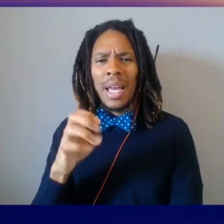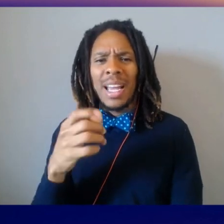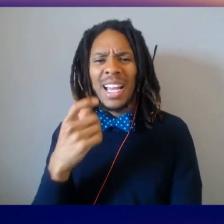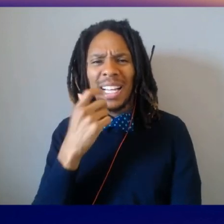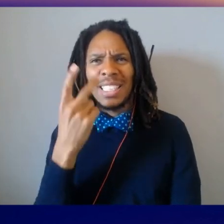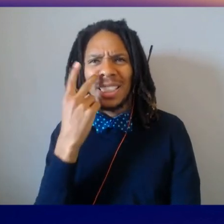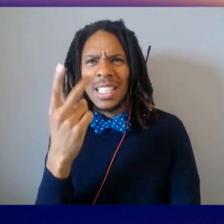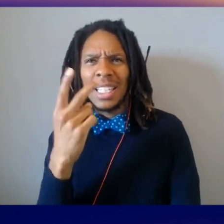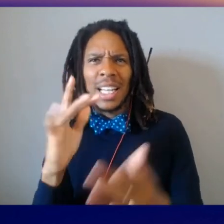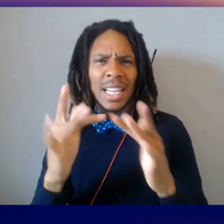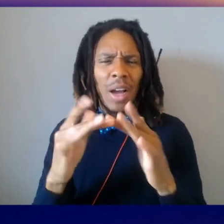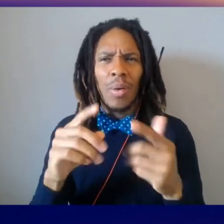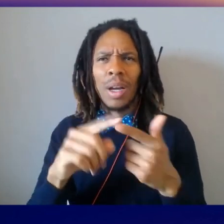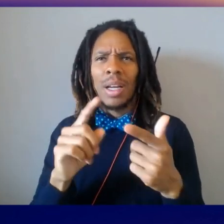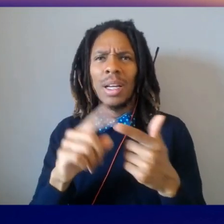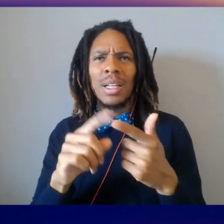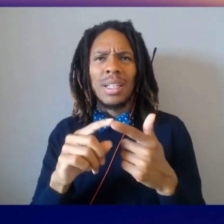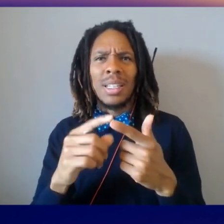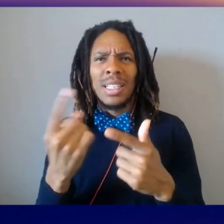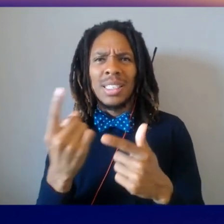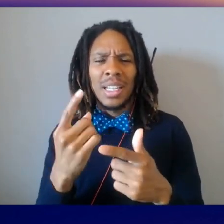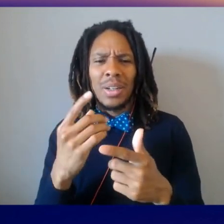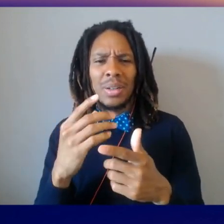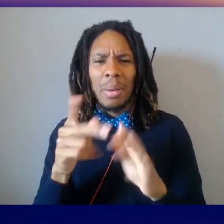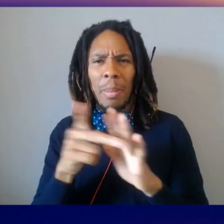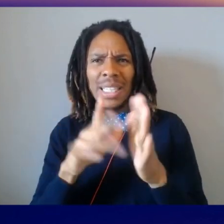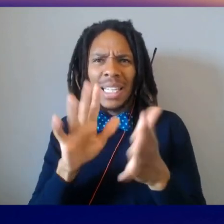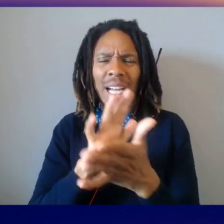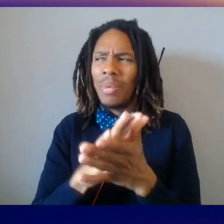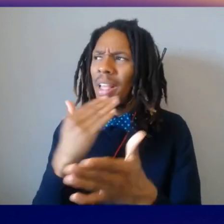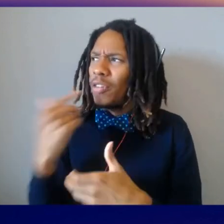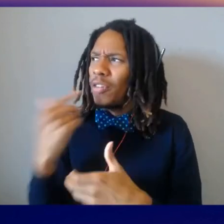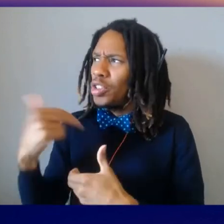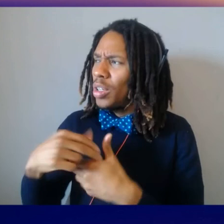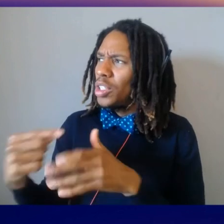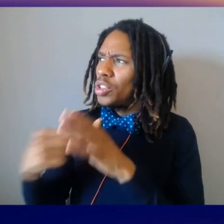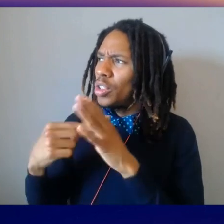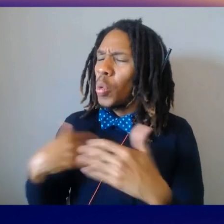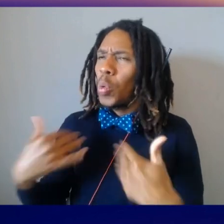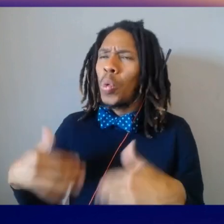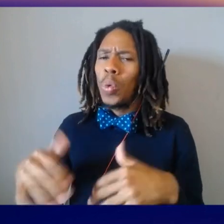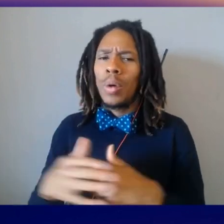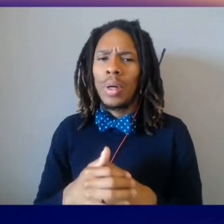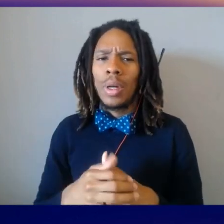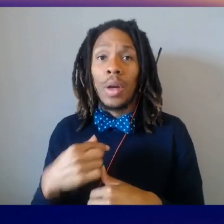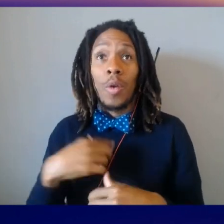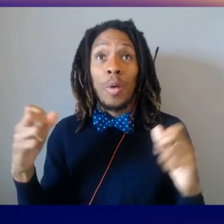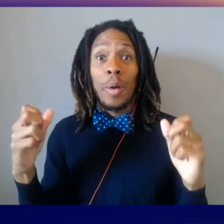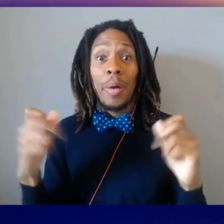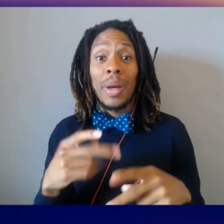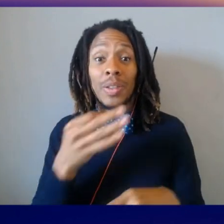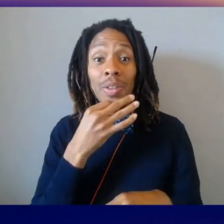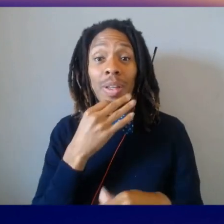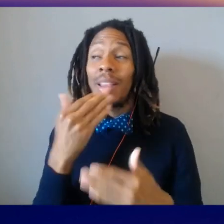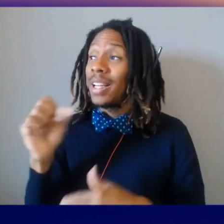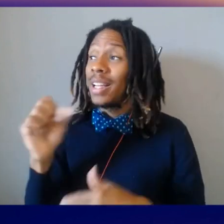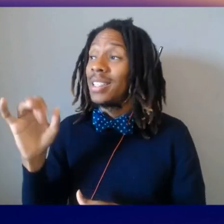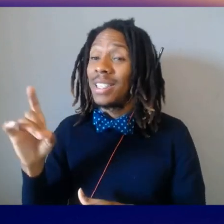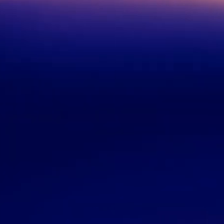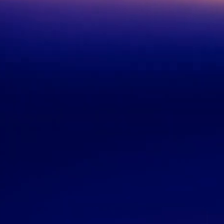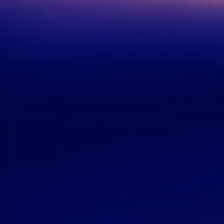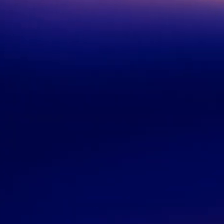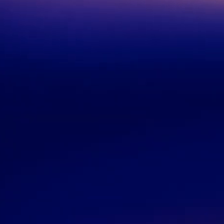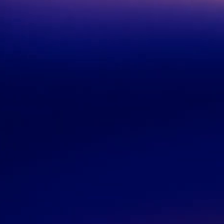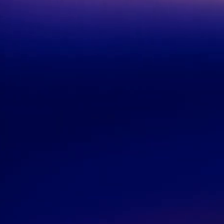single document to find the policies. This has been great. Thanks for joining us Yeah. to show us this. And Yeah, we'll thanks be for right having me. back. Right, Yeah. thanks, Sid. Stick around.